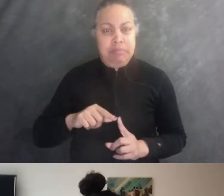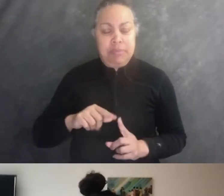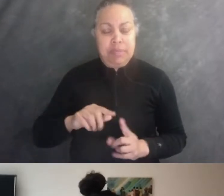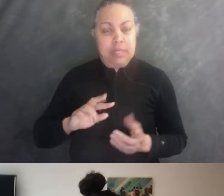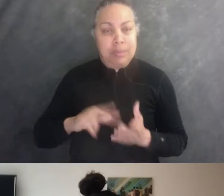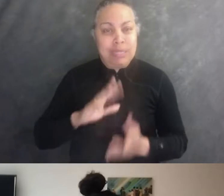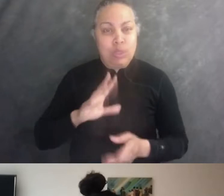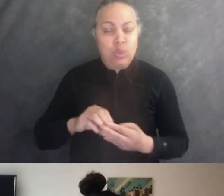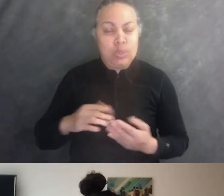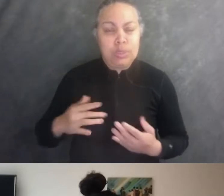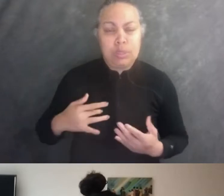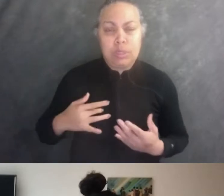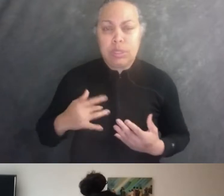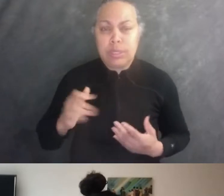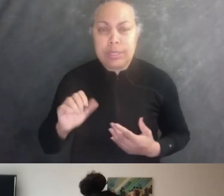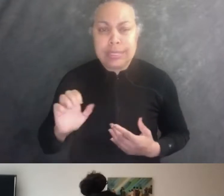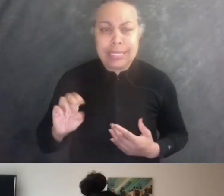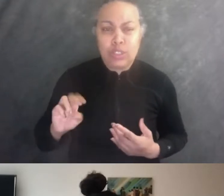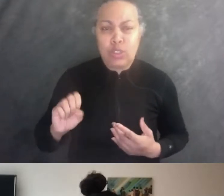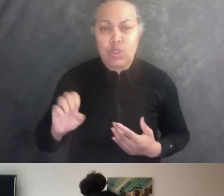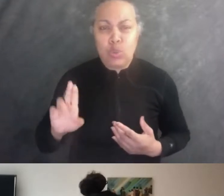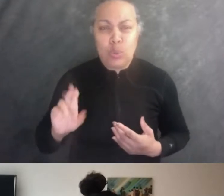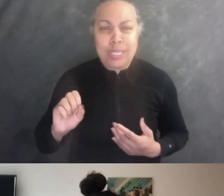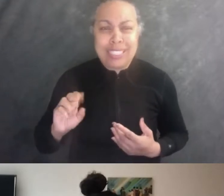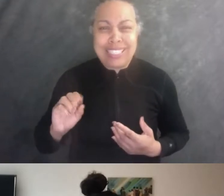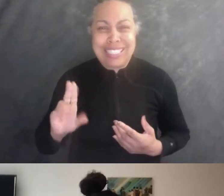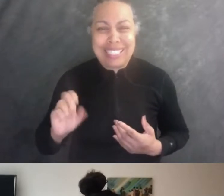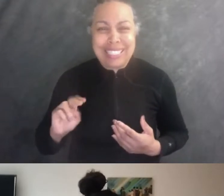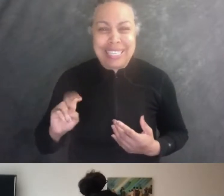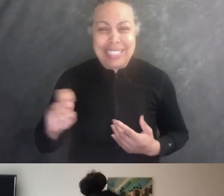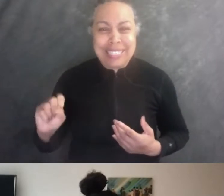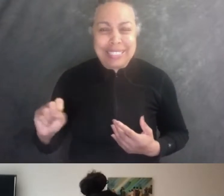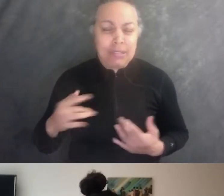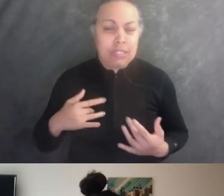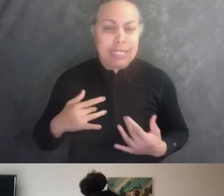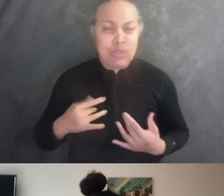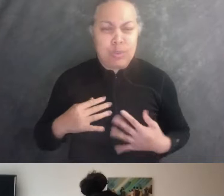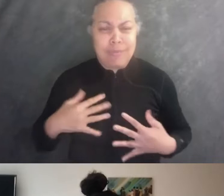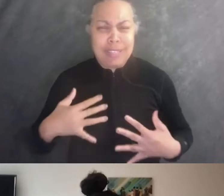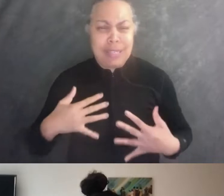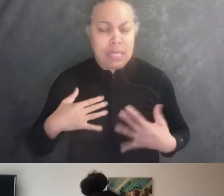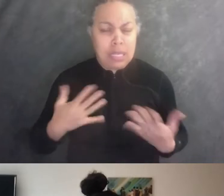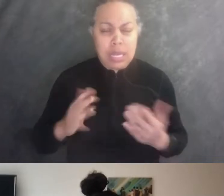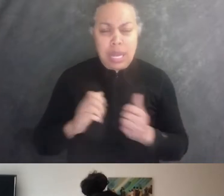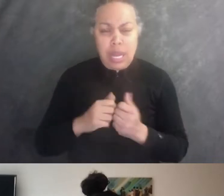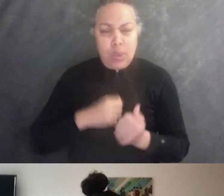sensuousness and feeling, and the ways in which we can experience things that, are not